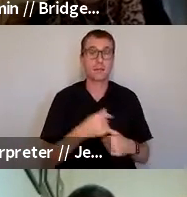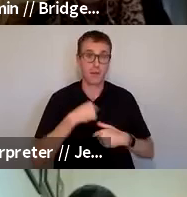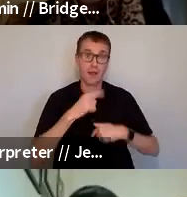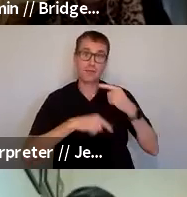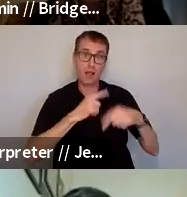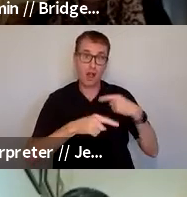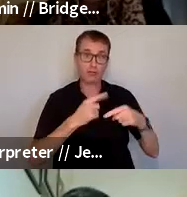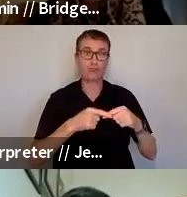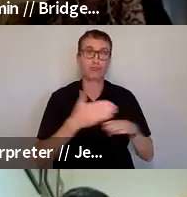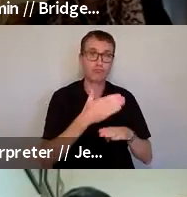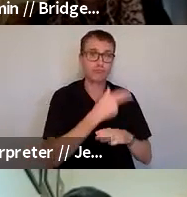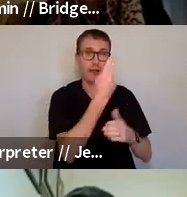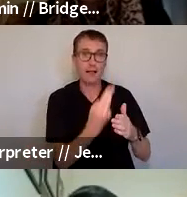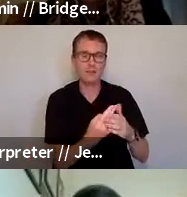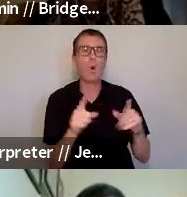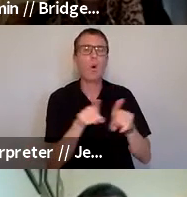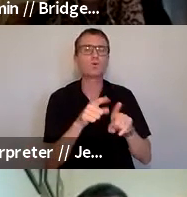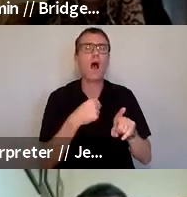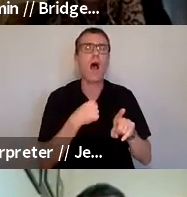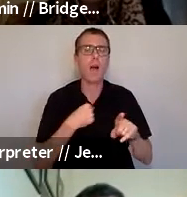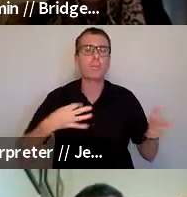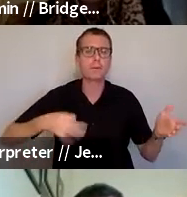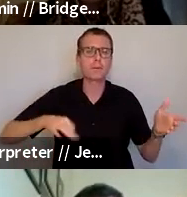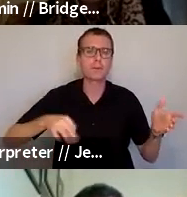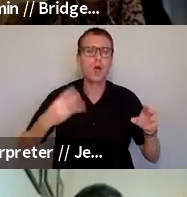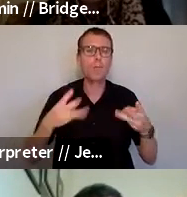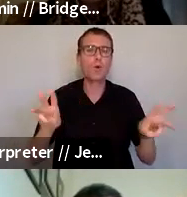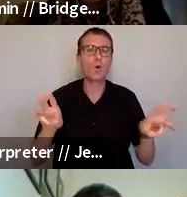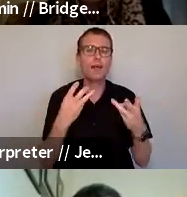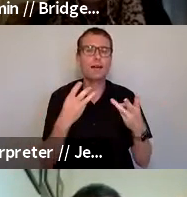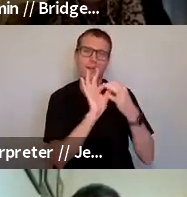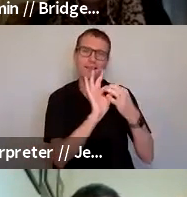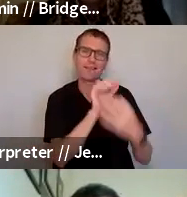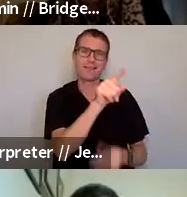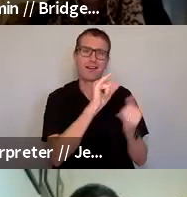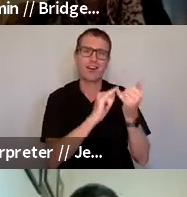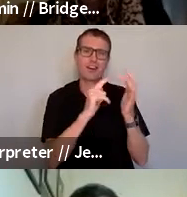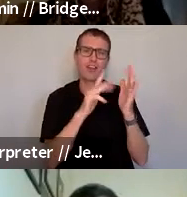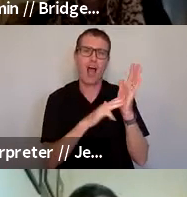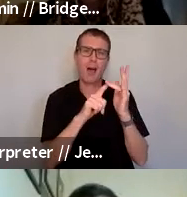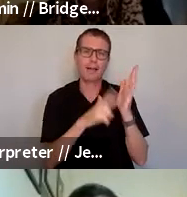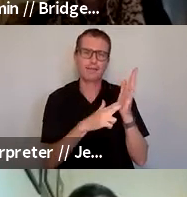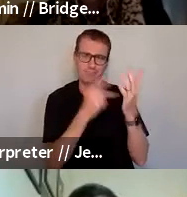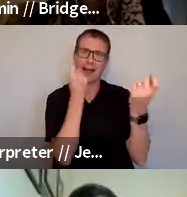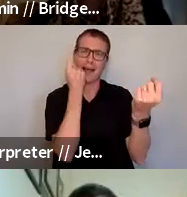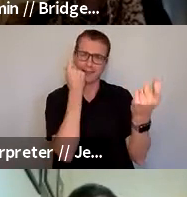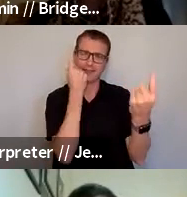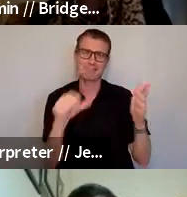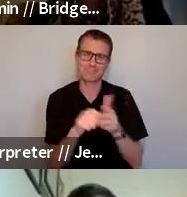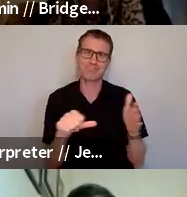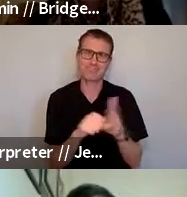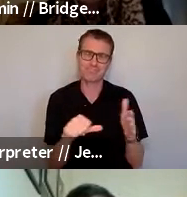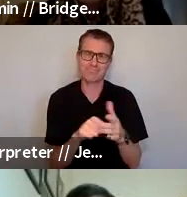collaborate together. I'm also a musician, sir, so I understand your frustration there as well. And the puppet, the idea is